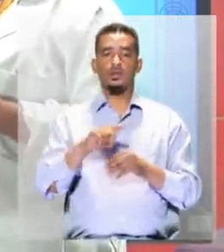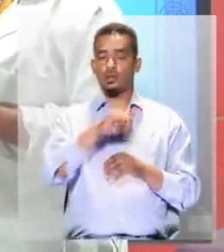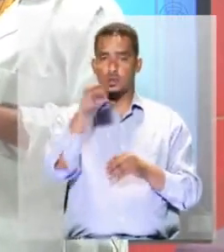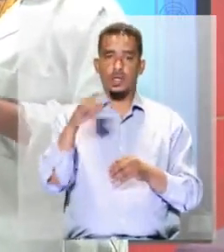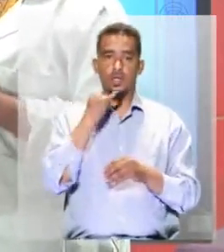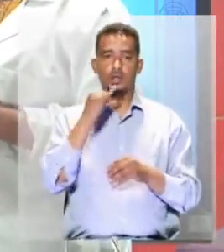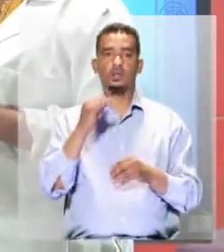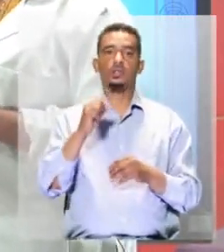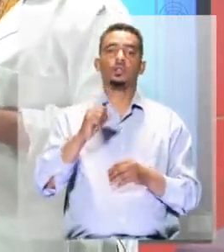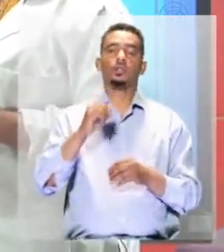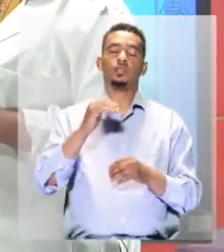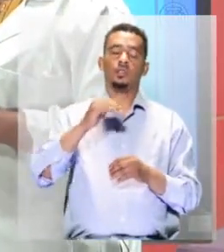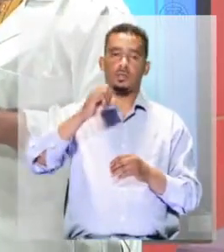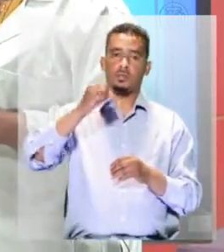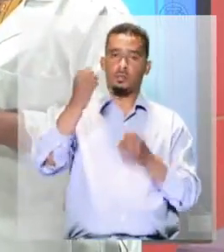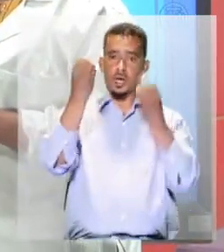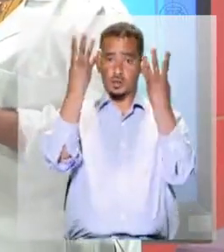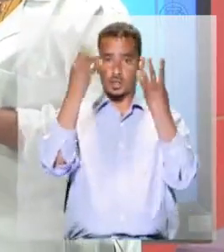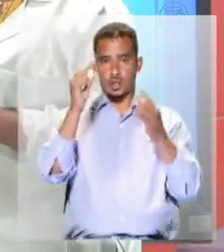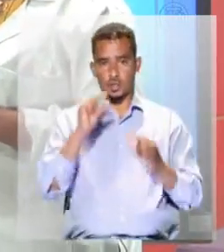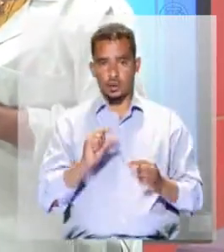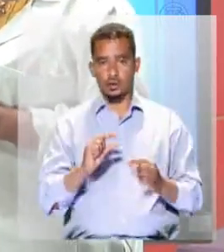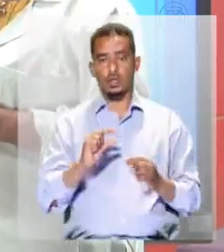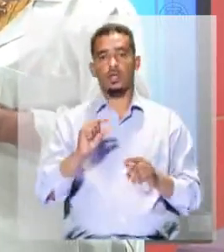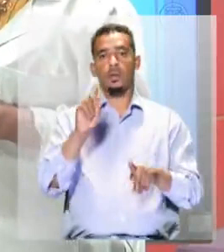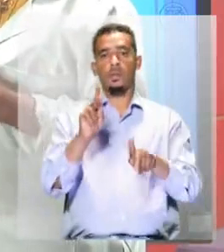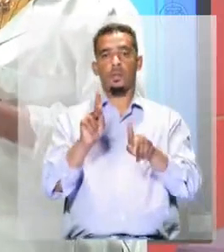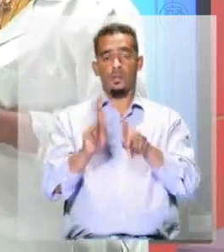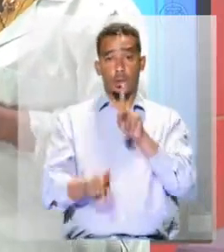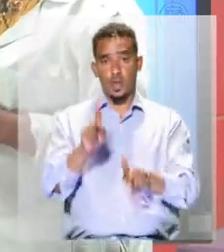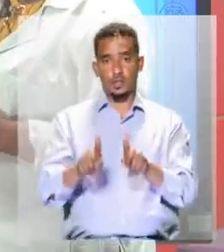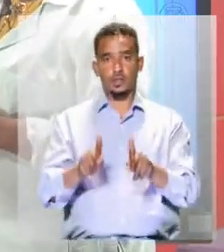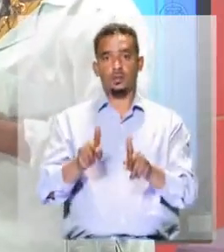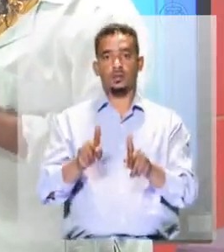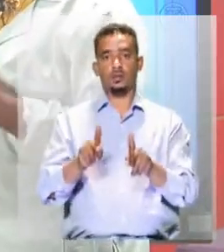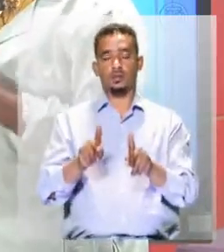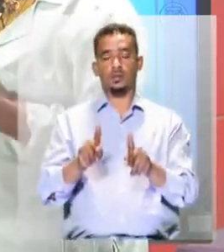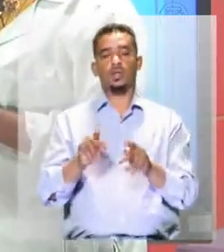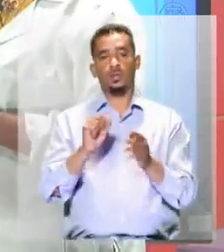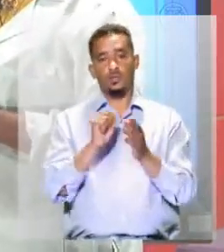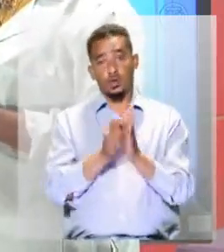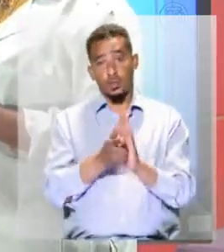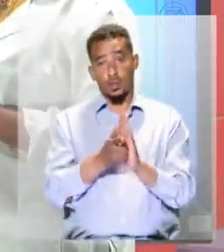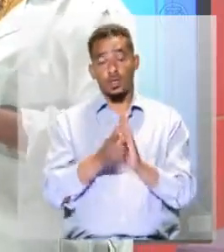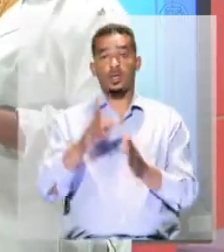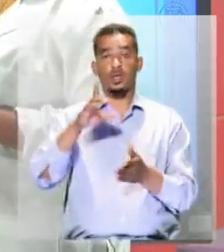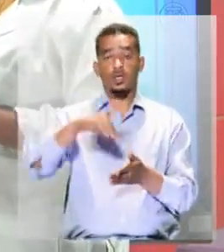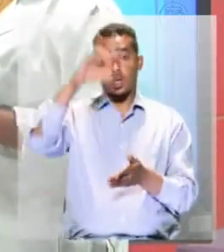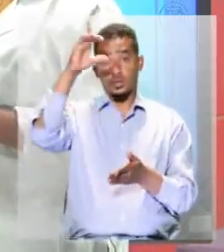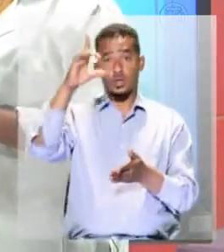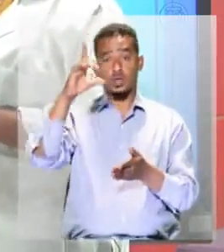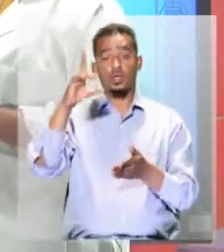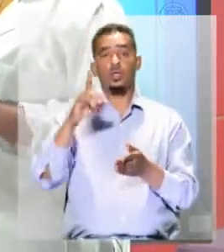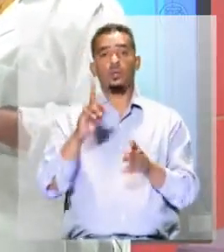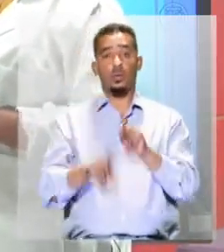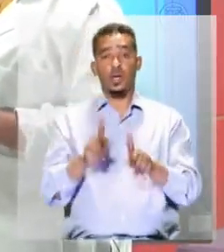sparsely and densely populated region of the world. For example, densely populated region of the world